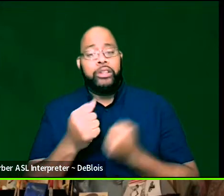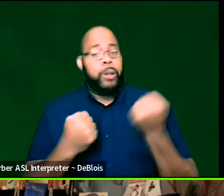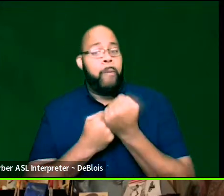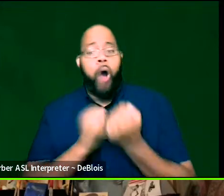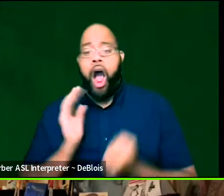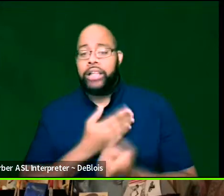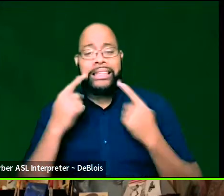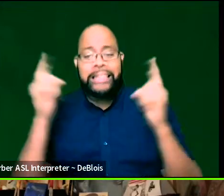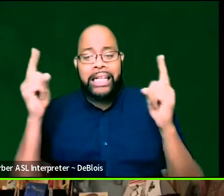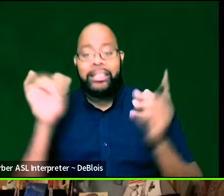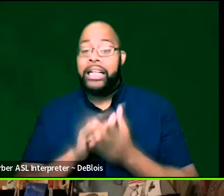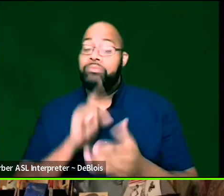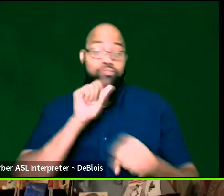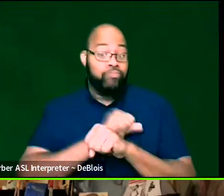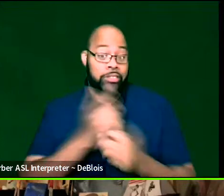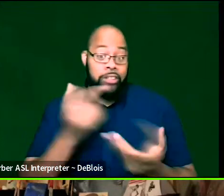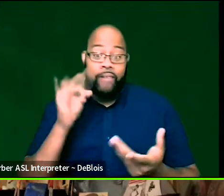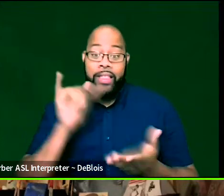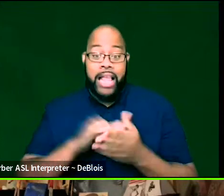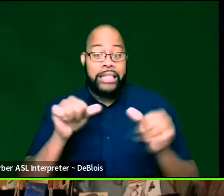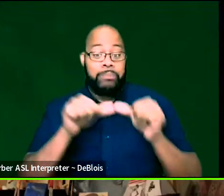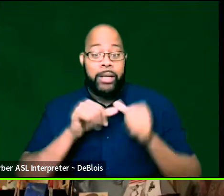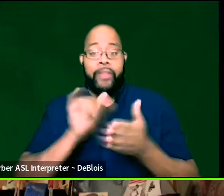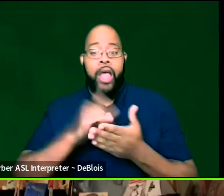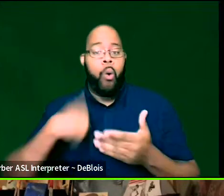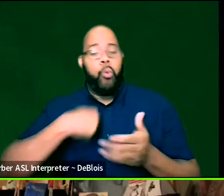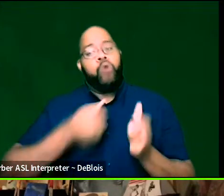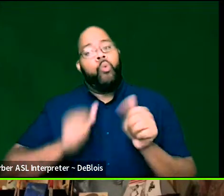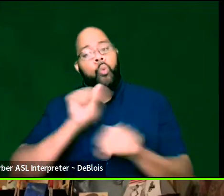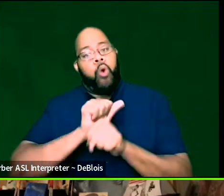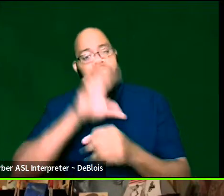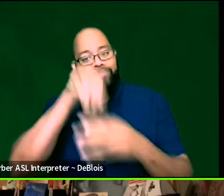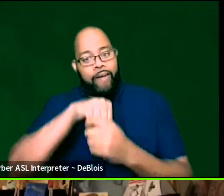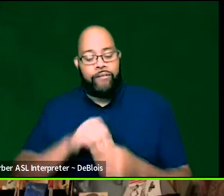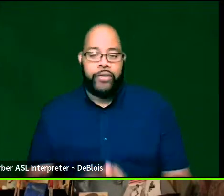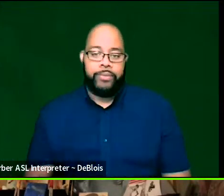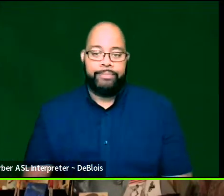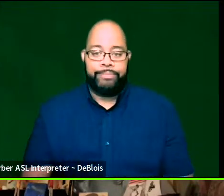success. And that's the reality of the spaces that we operate in.